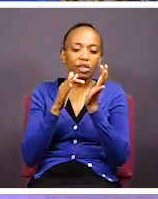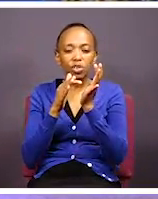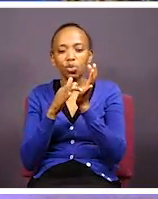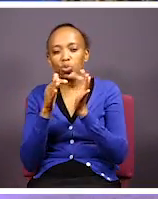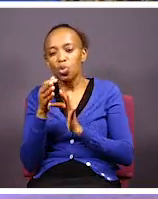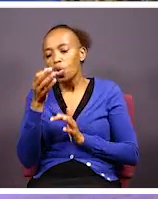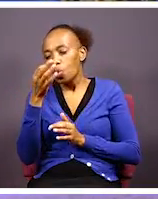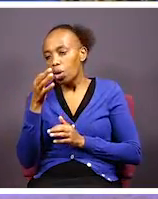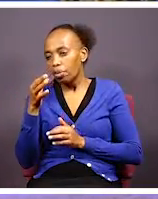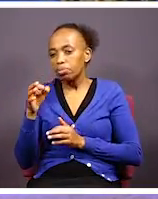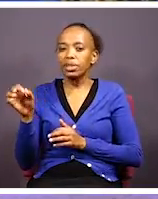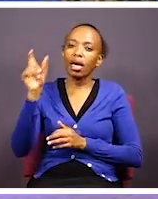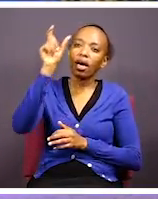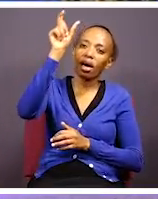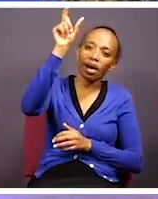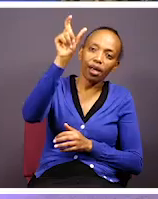is